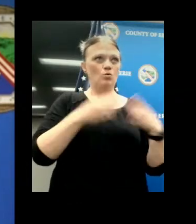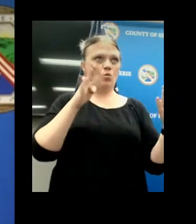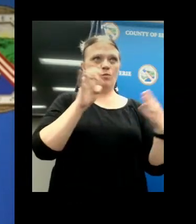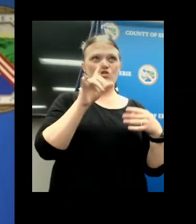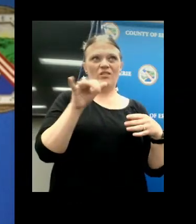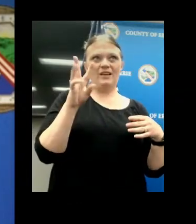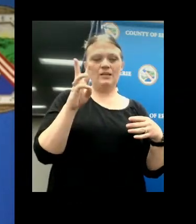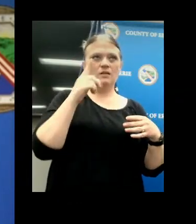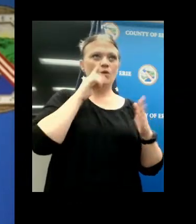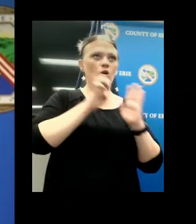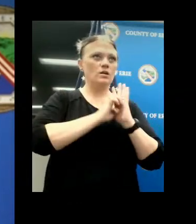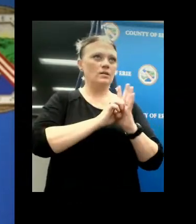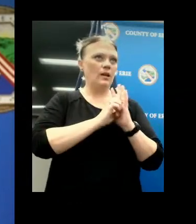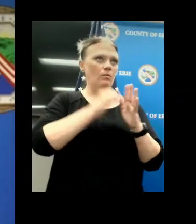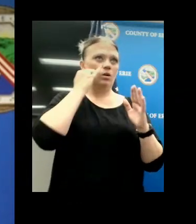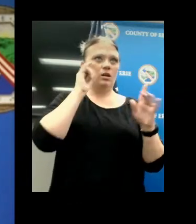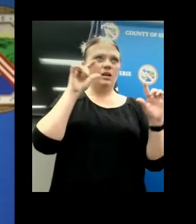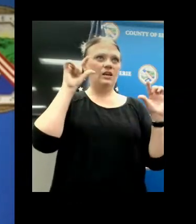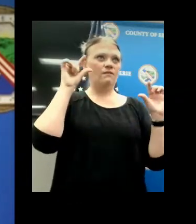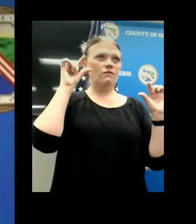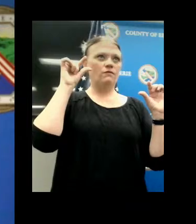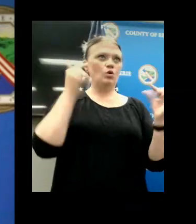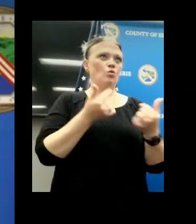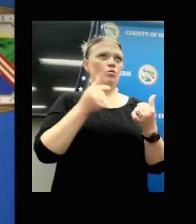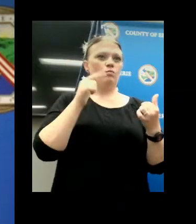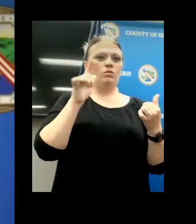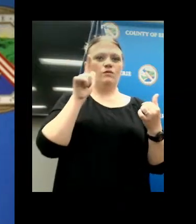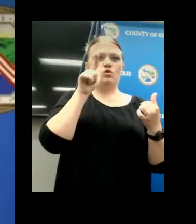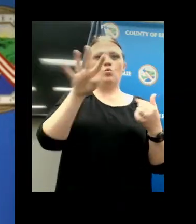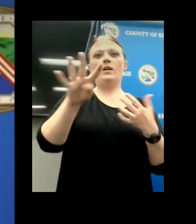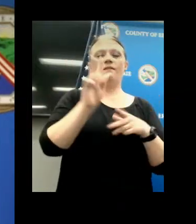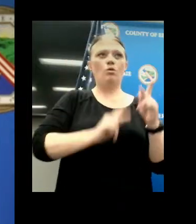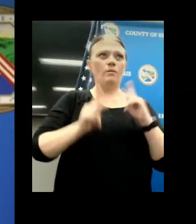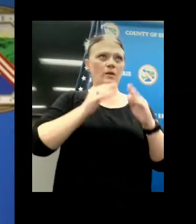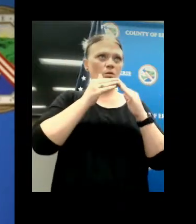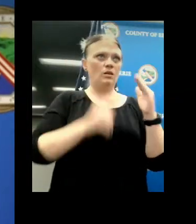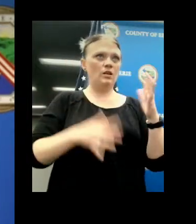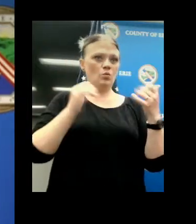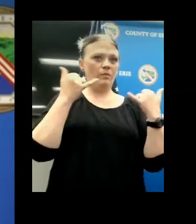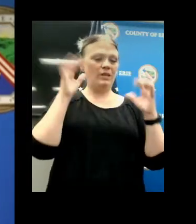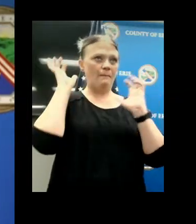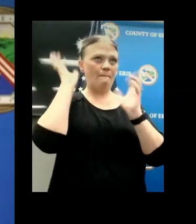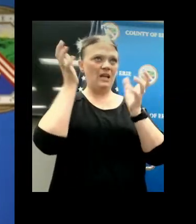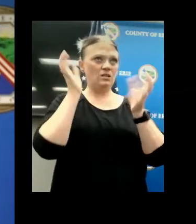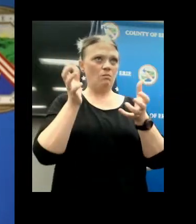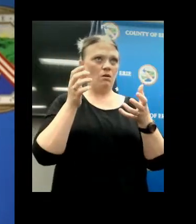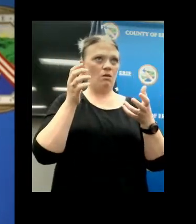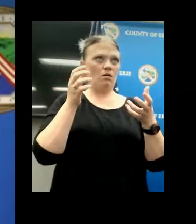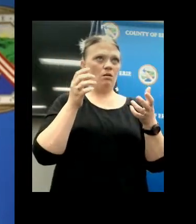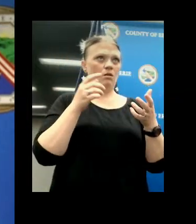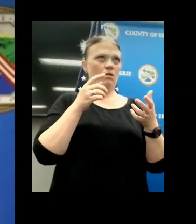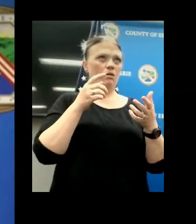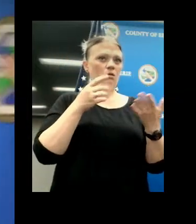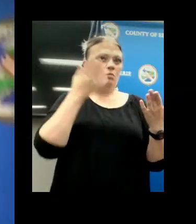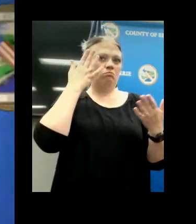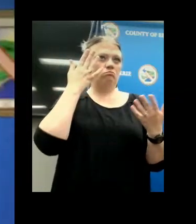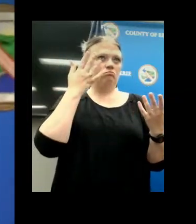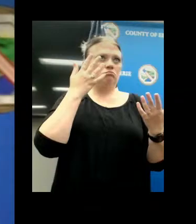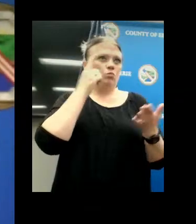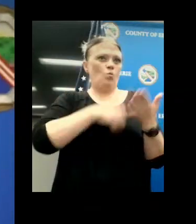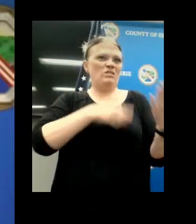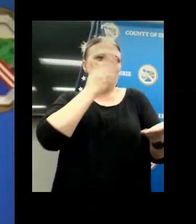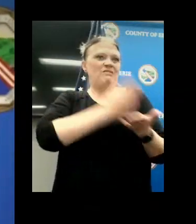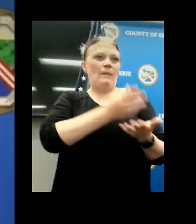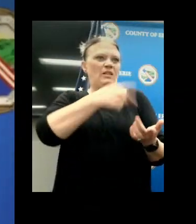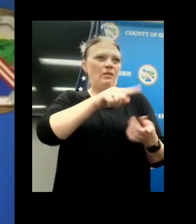July 6th, for example, if a group of 24 people or less wanted to play basketball in one of your parks, what's stopping them from